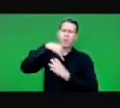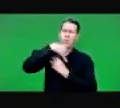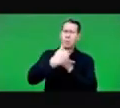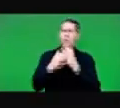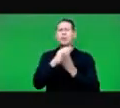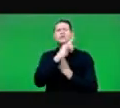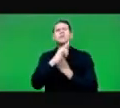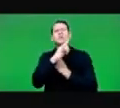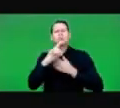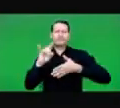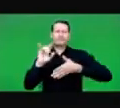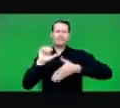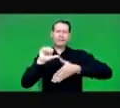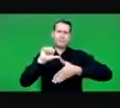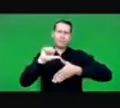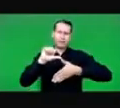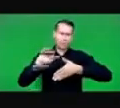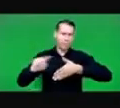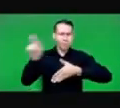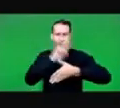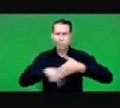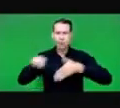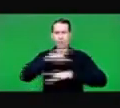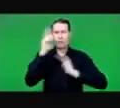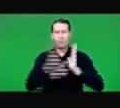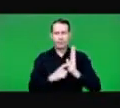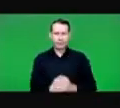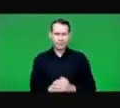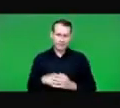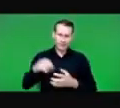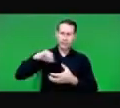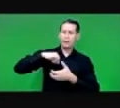all of the Americas, and each satellite of that constellation